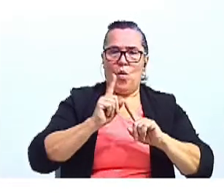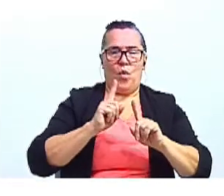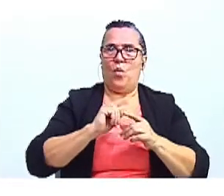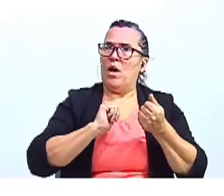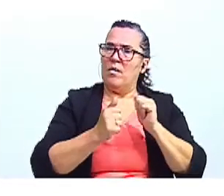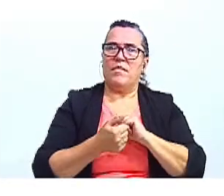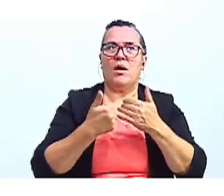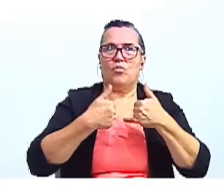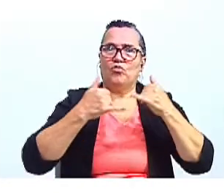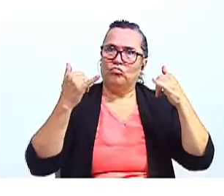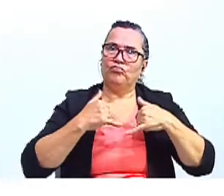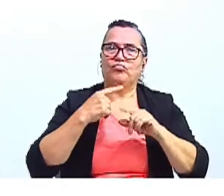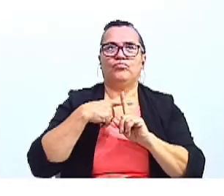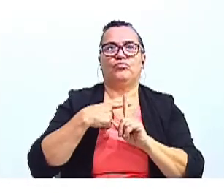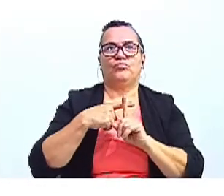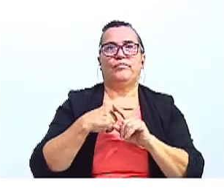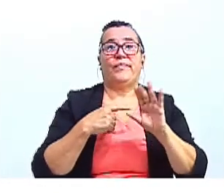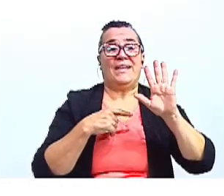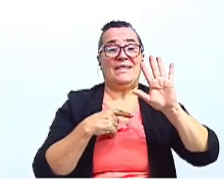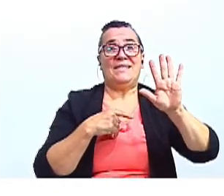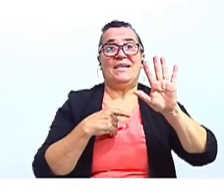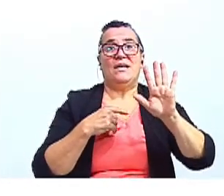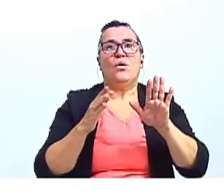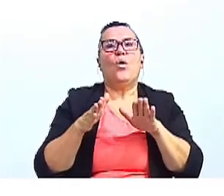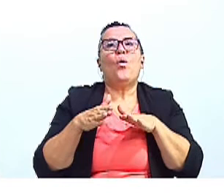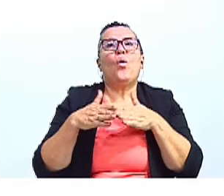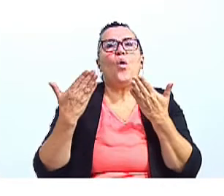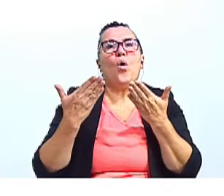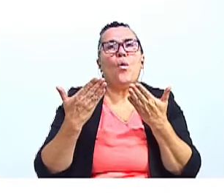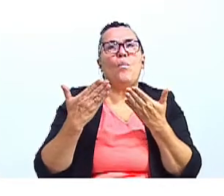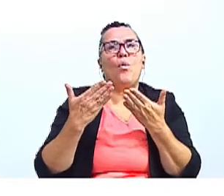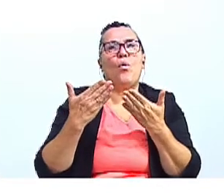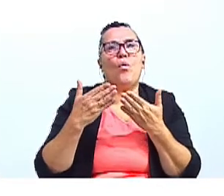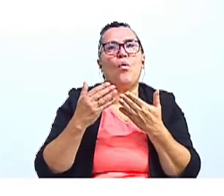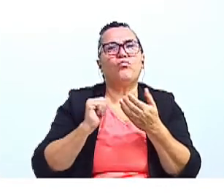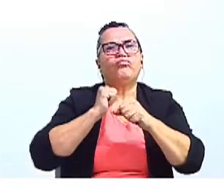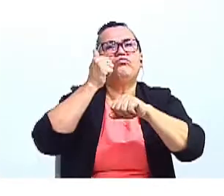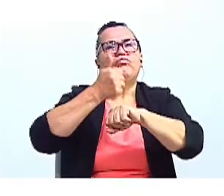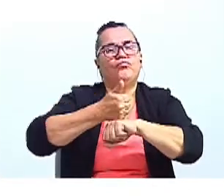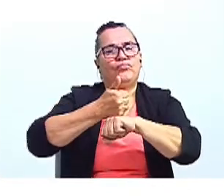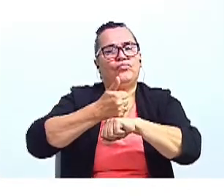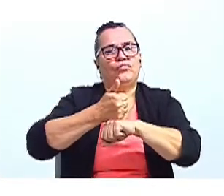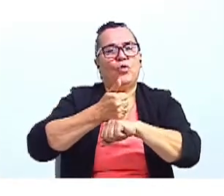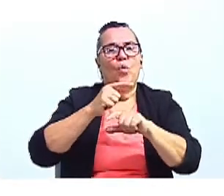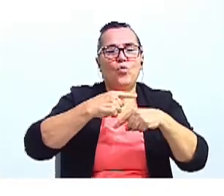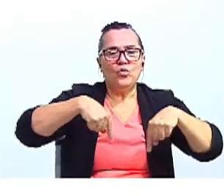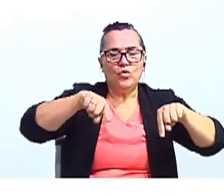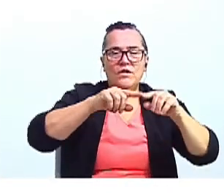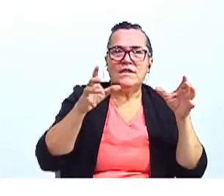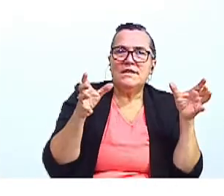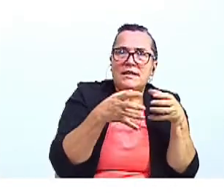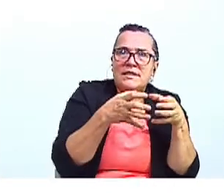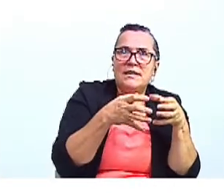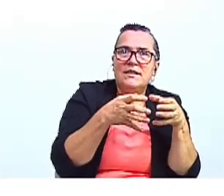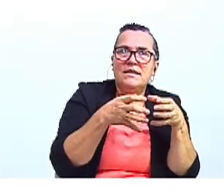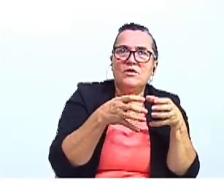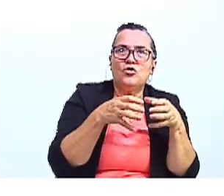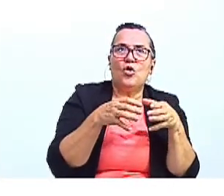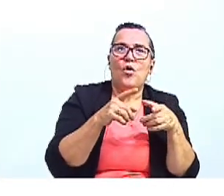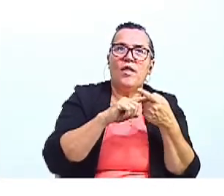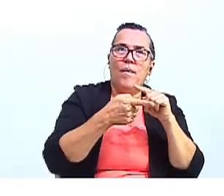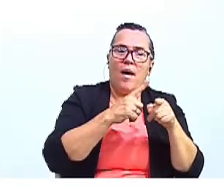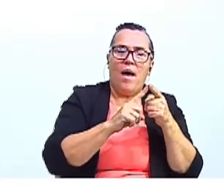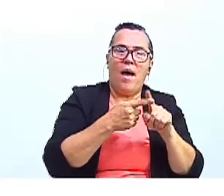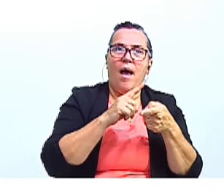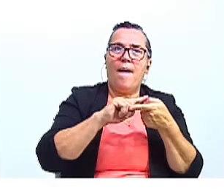are. And number 5, how to form positive friendship circles. Excellent. I know you